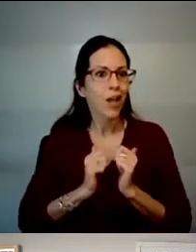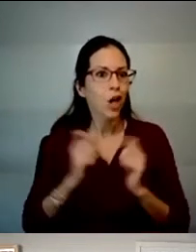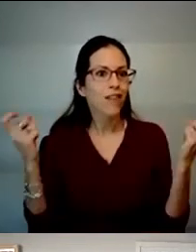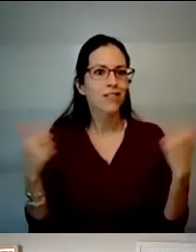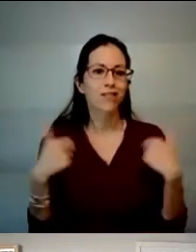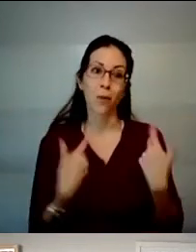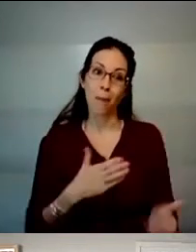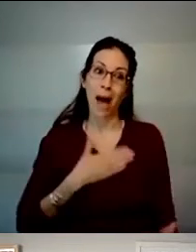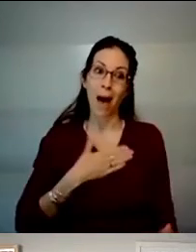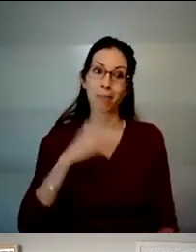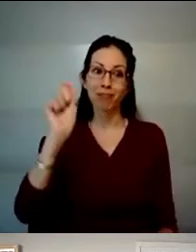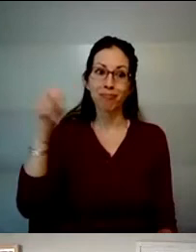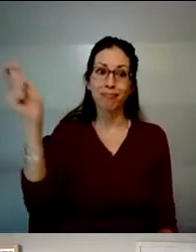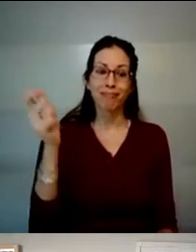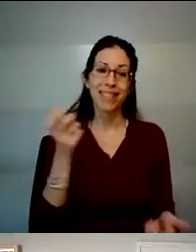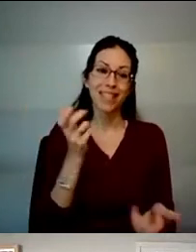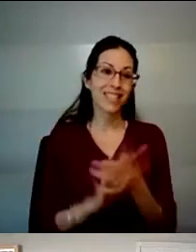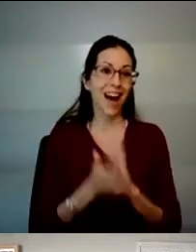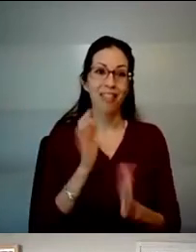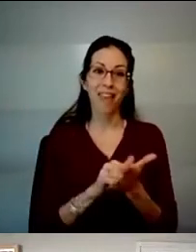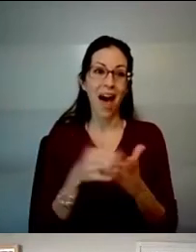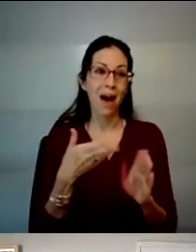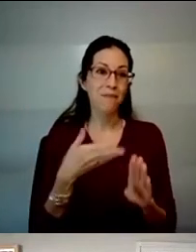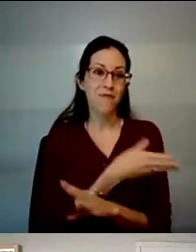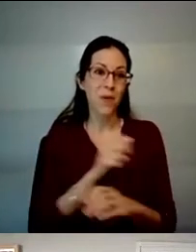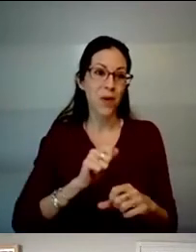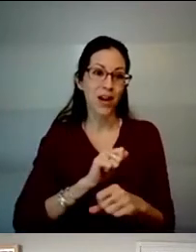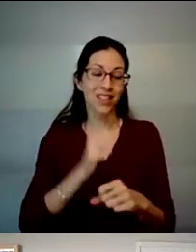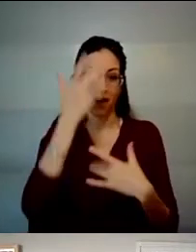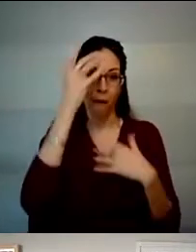done before all this happened.